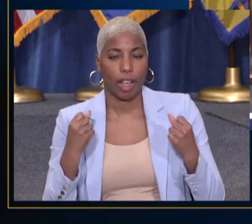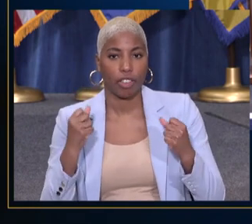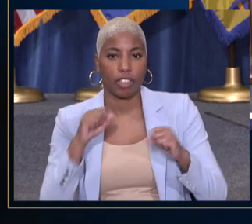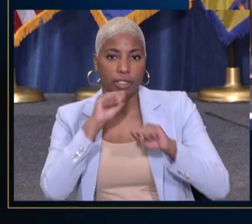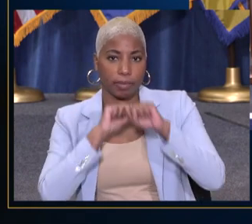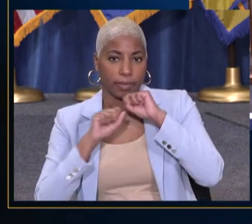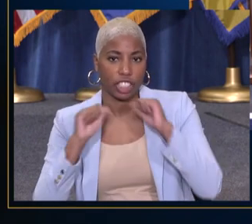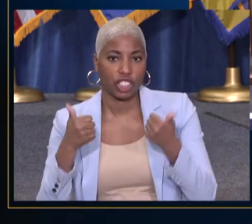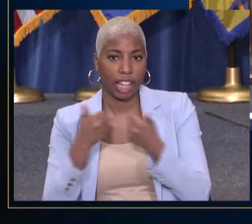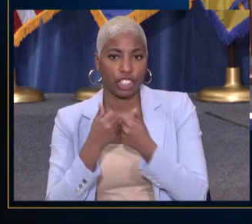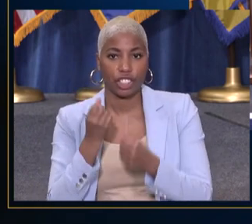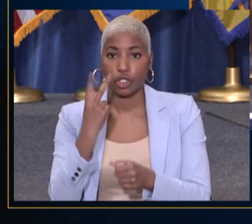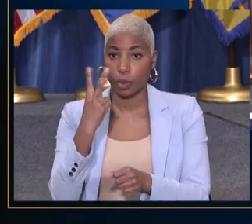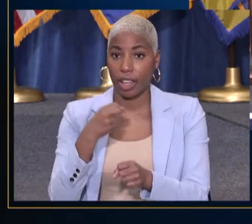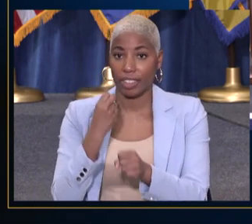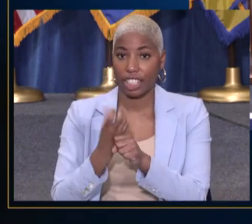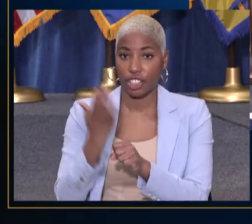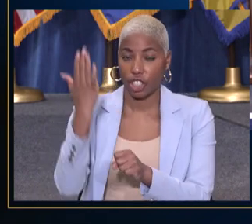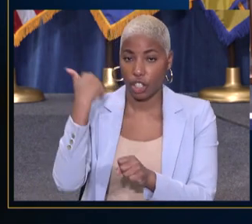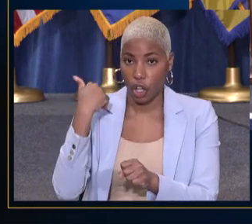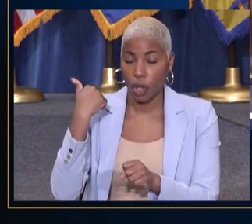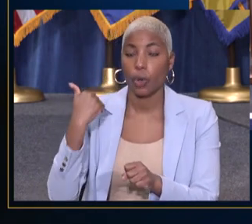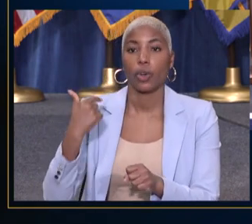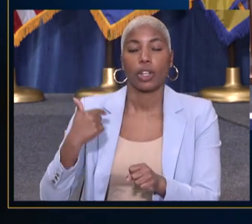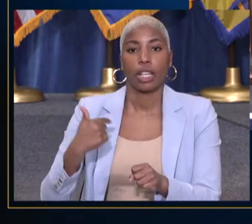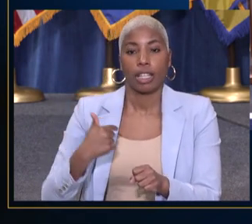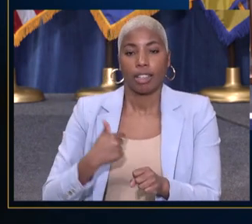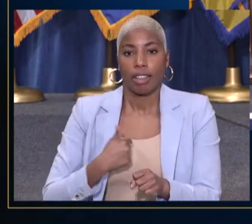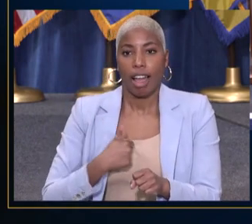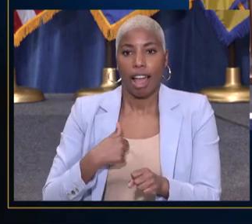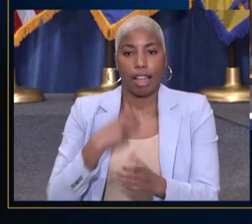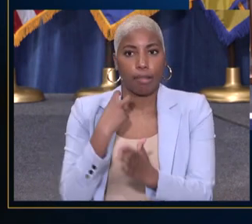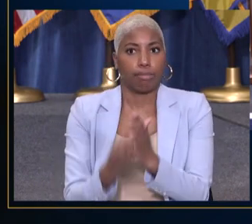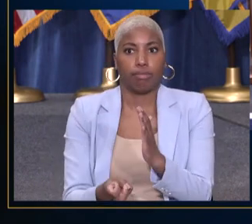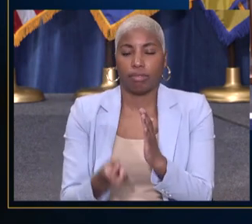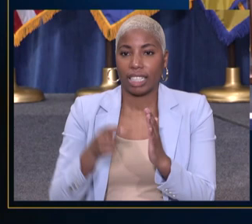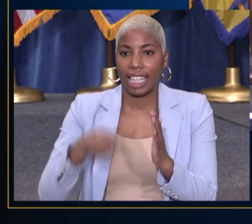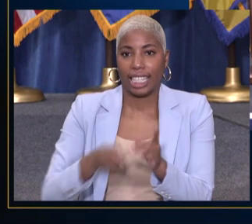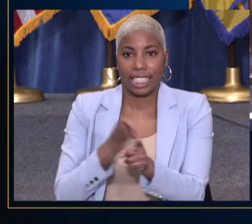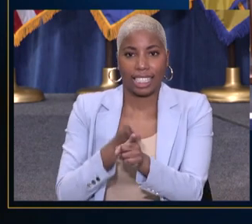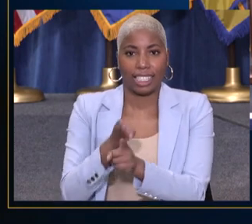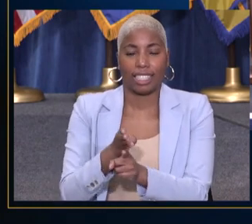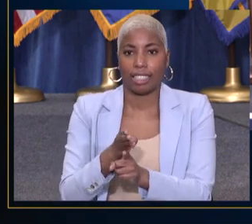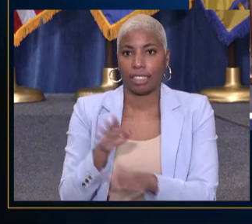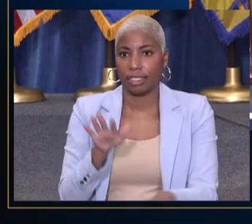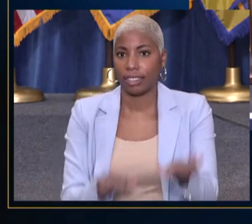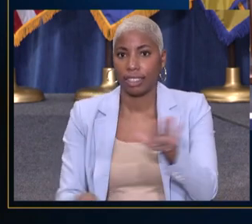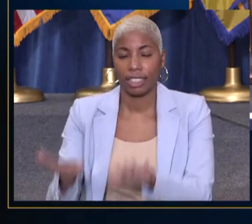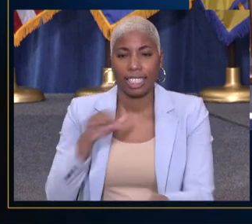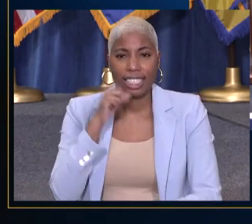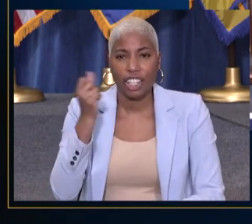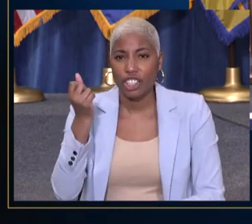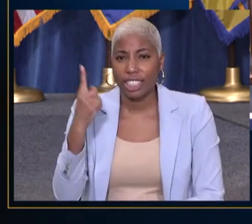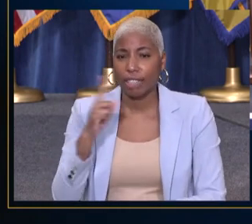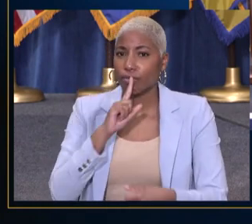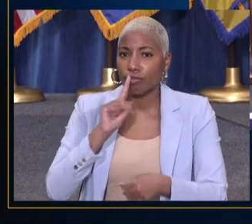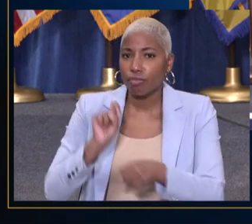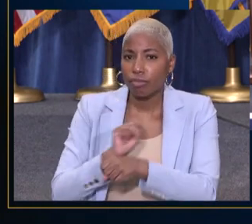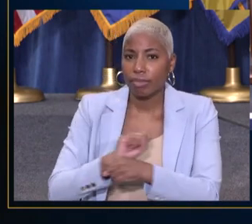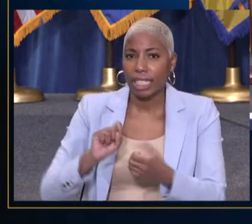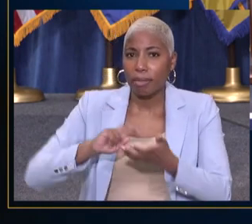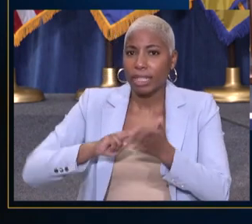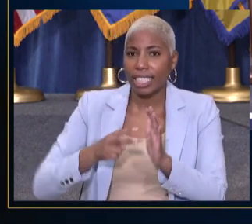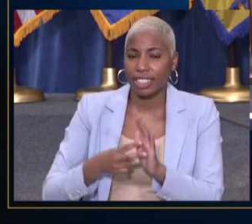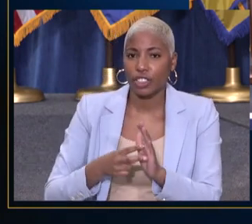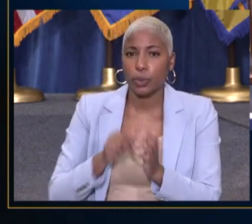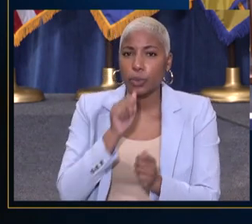about 12 years ago, I was thrust into this space, not understanding what it really meant to suffer